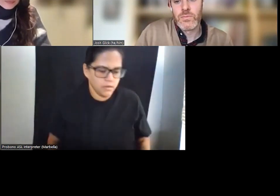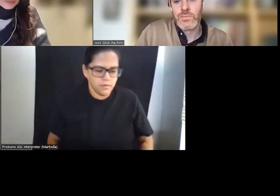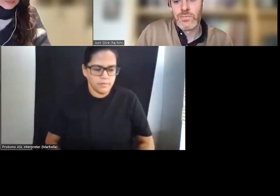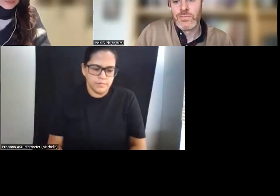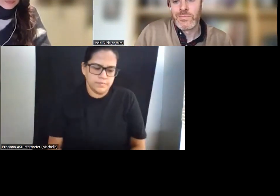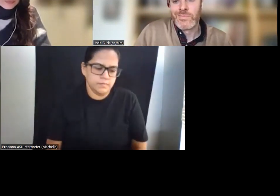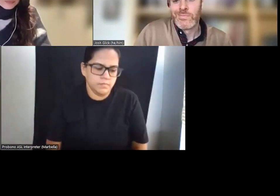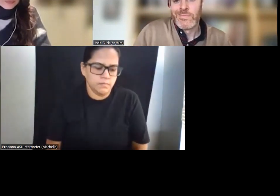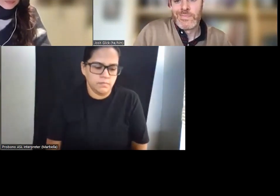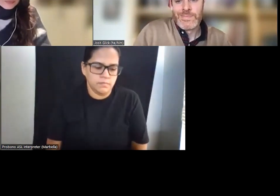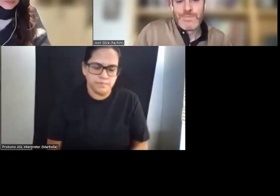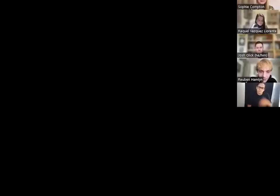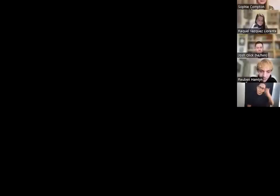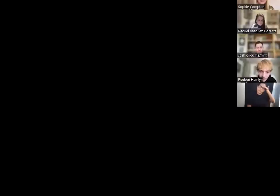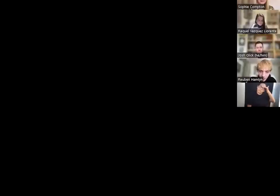Okay, here we go.